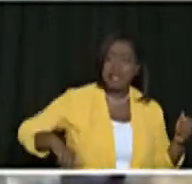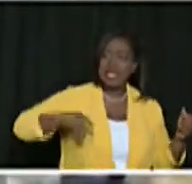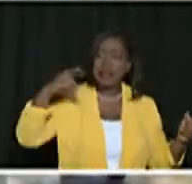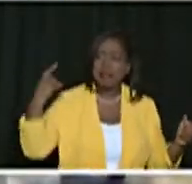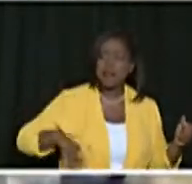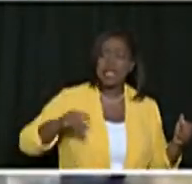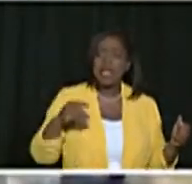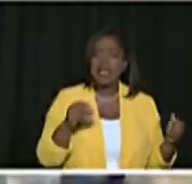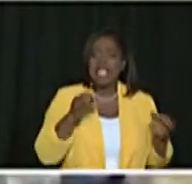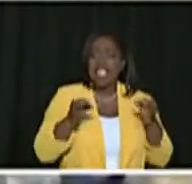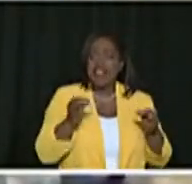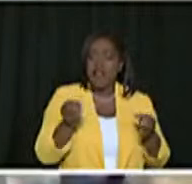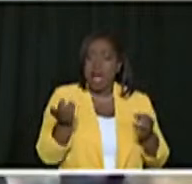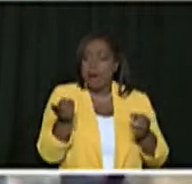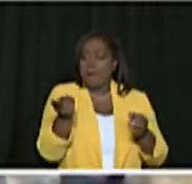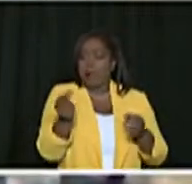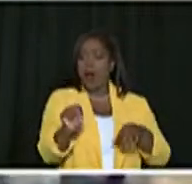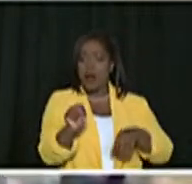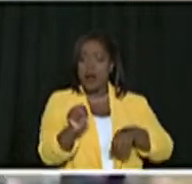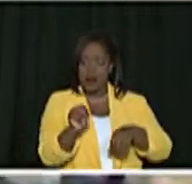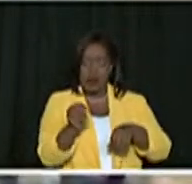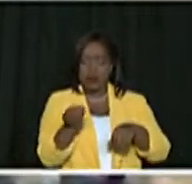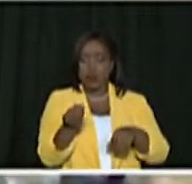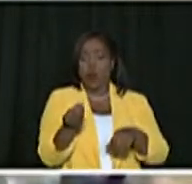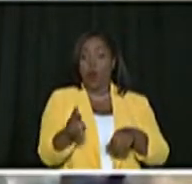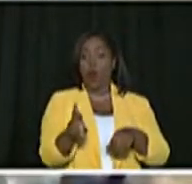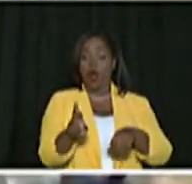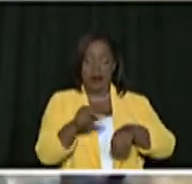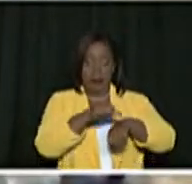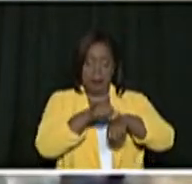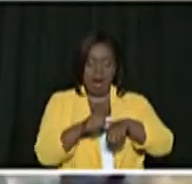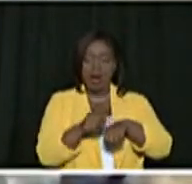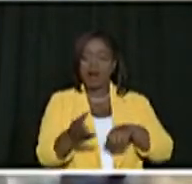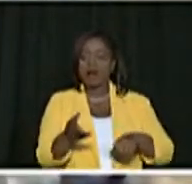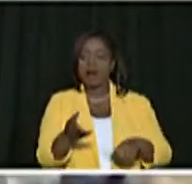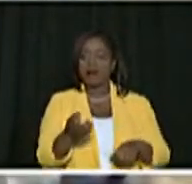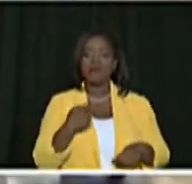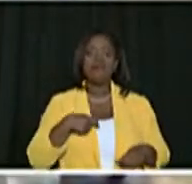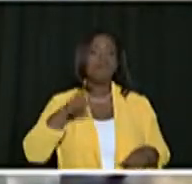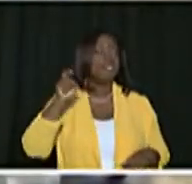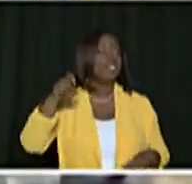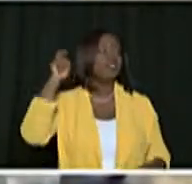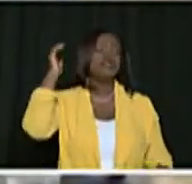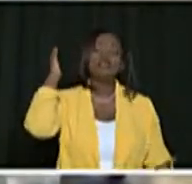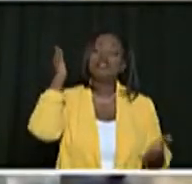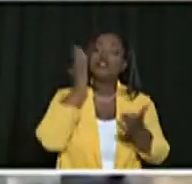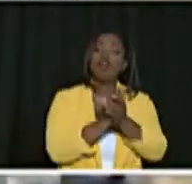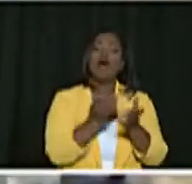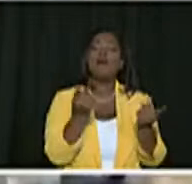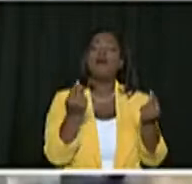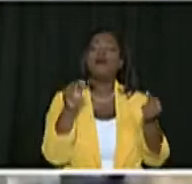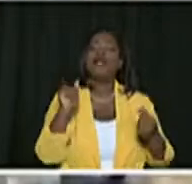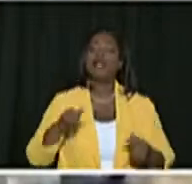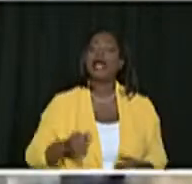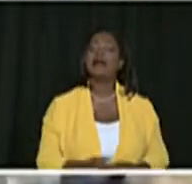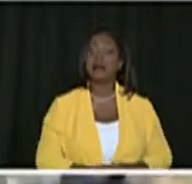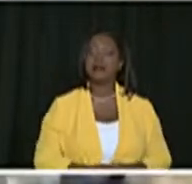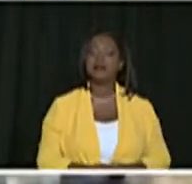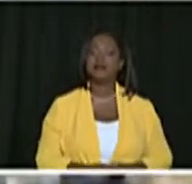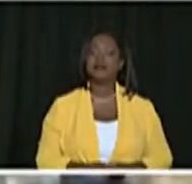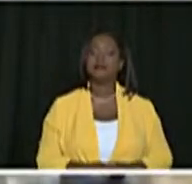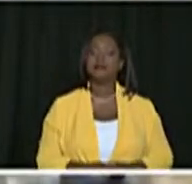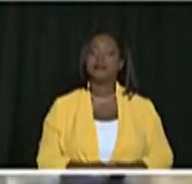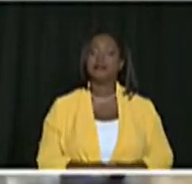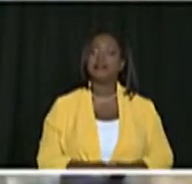change a behavior, we are so wrong. And we need to stop doing that kind of parenting and stop doing that